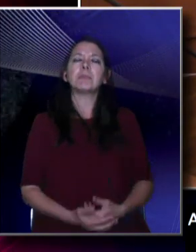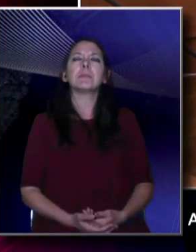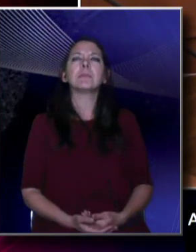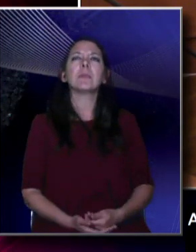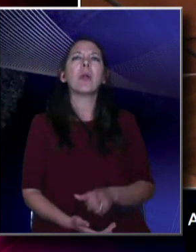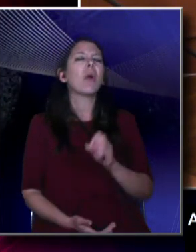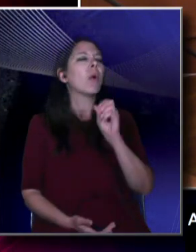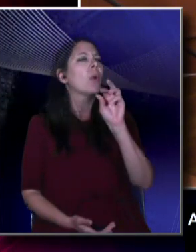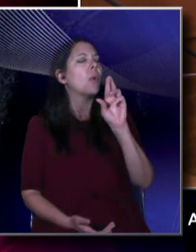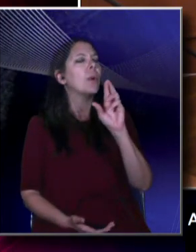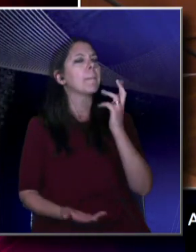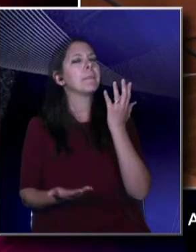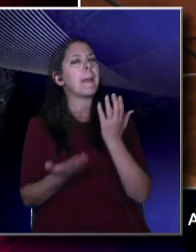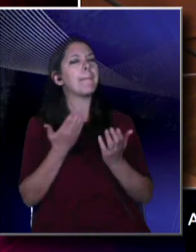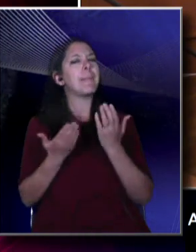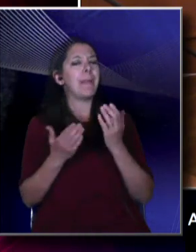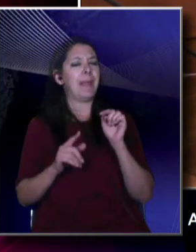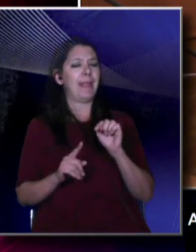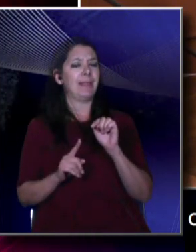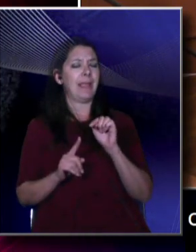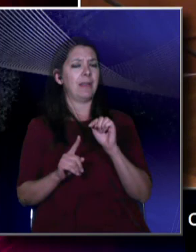Or maybe it's just a service that